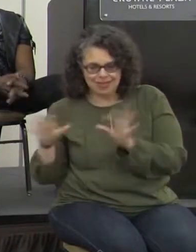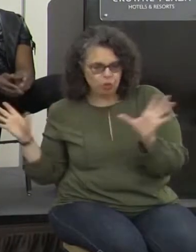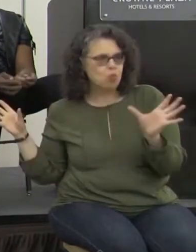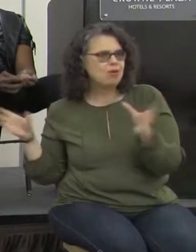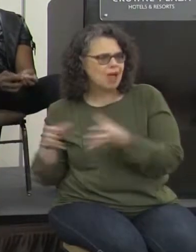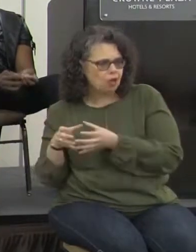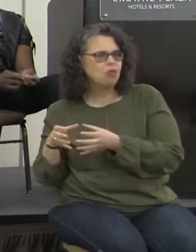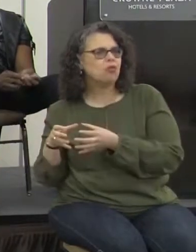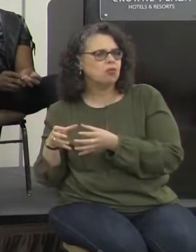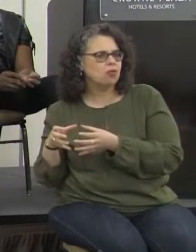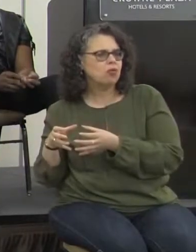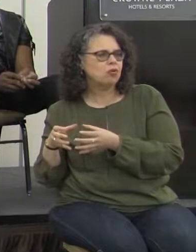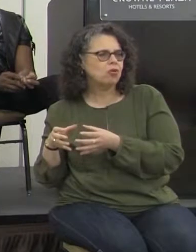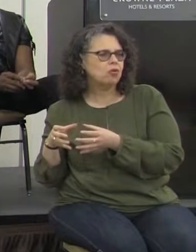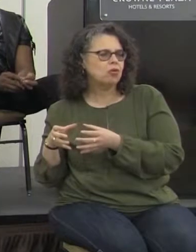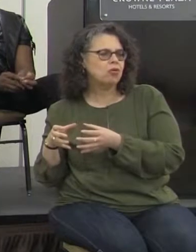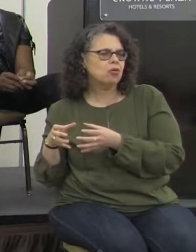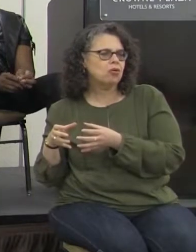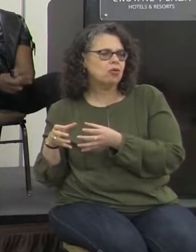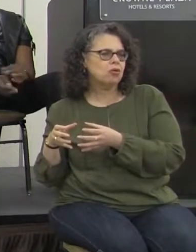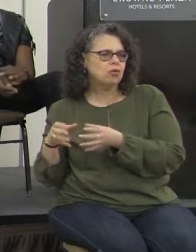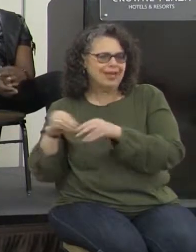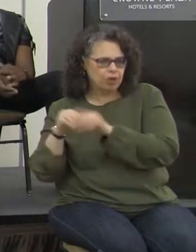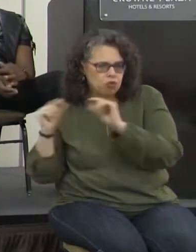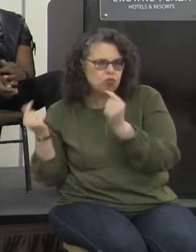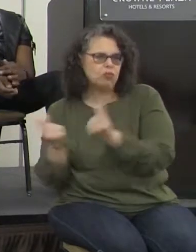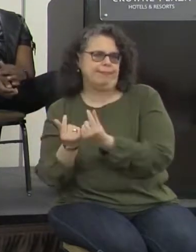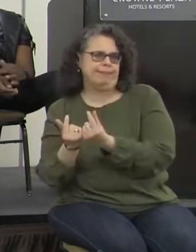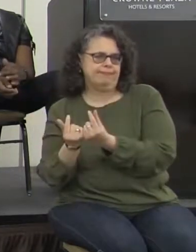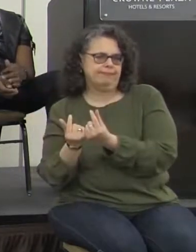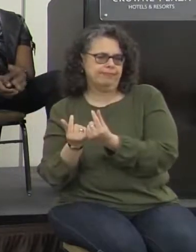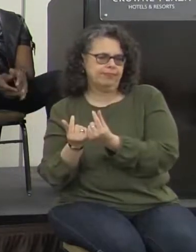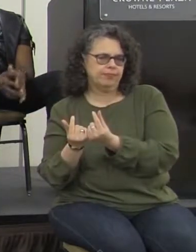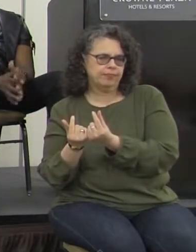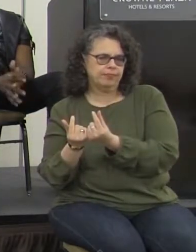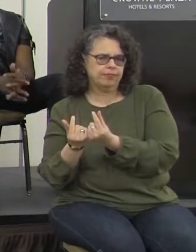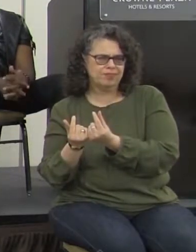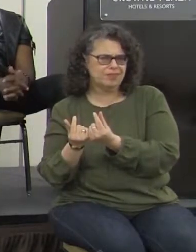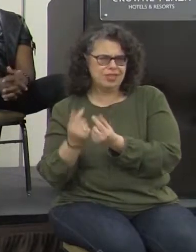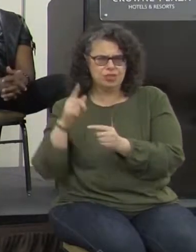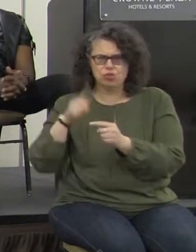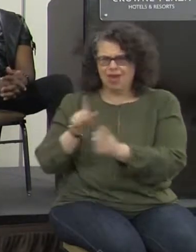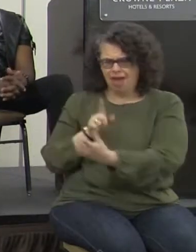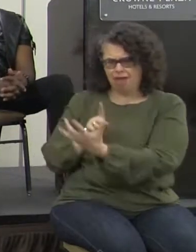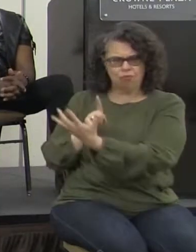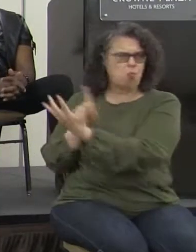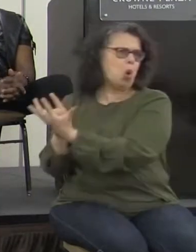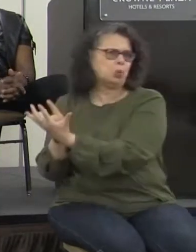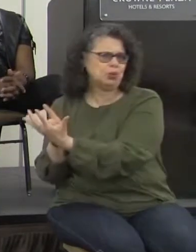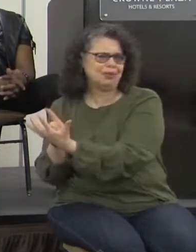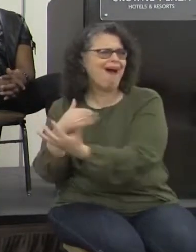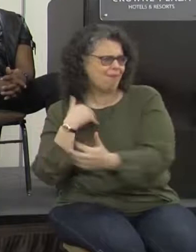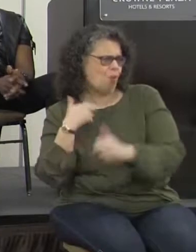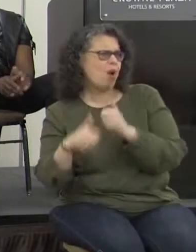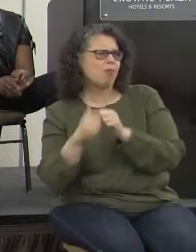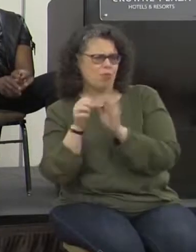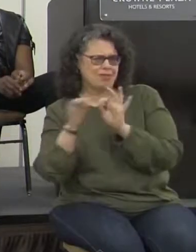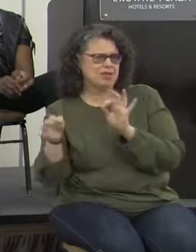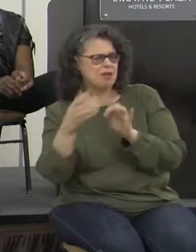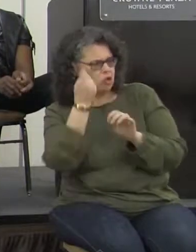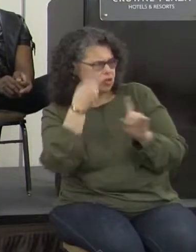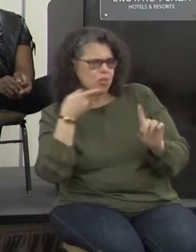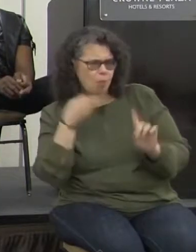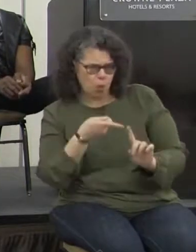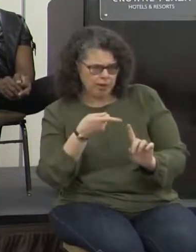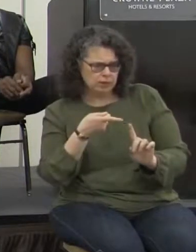gather and we happen to be together in a group, that we are unapproachable is problematic. So, I get what you're